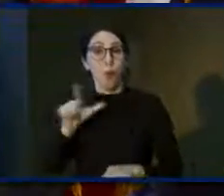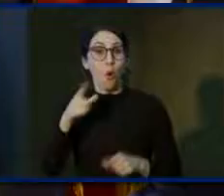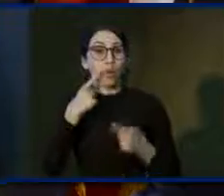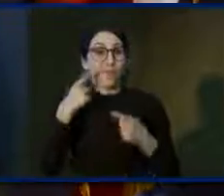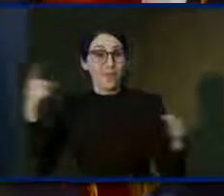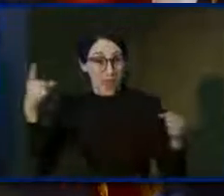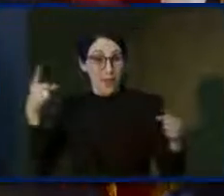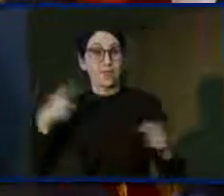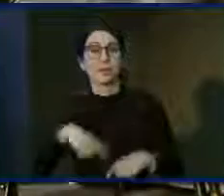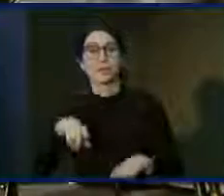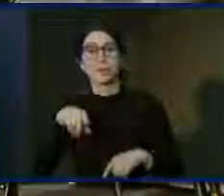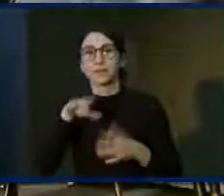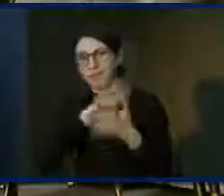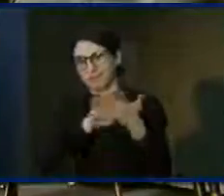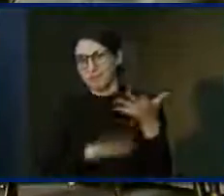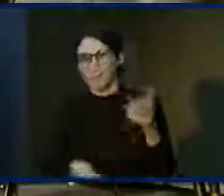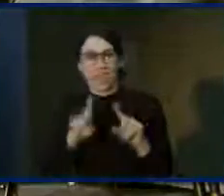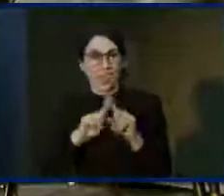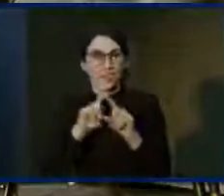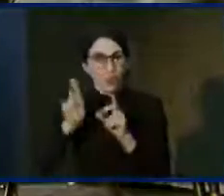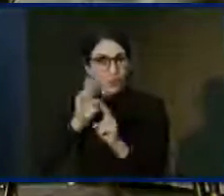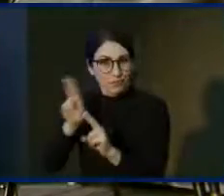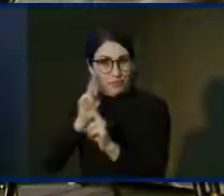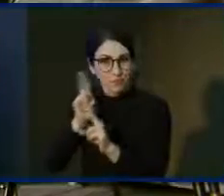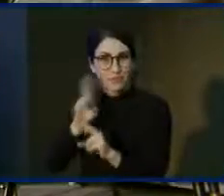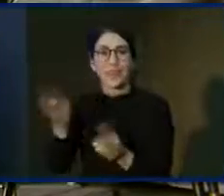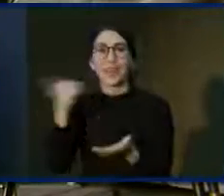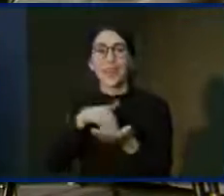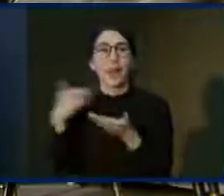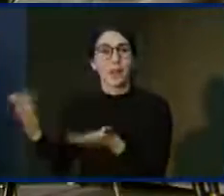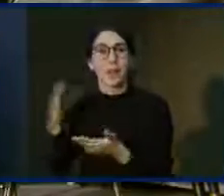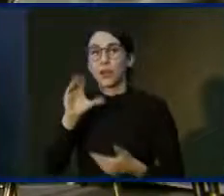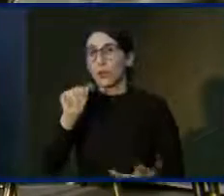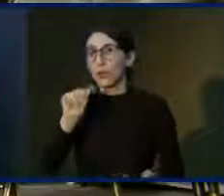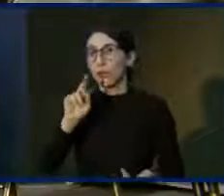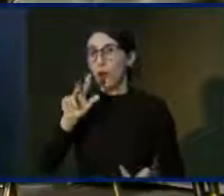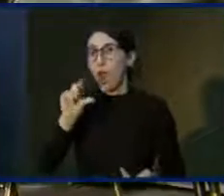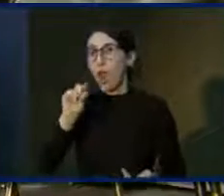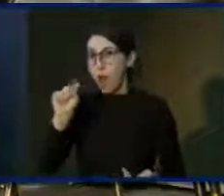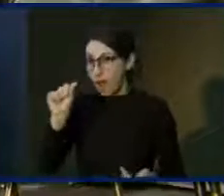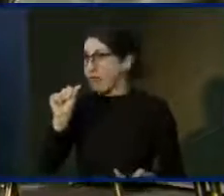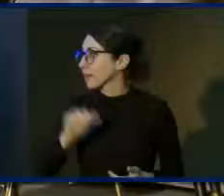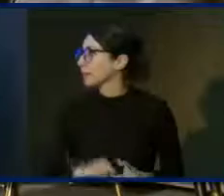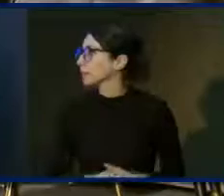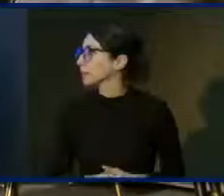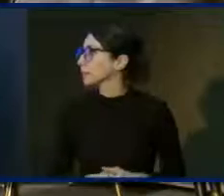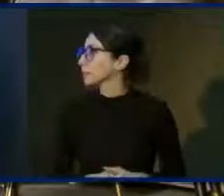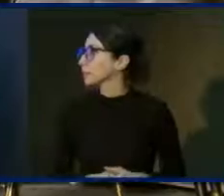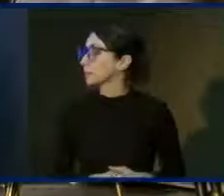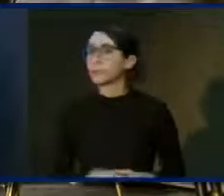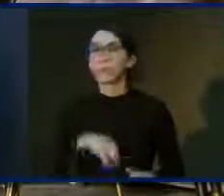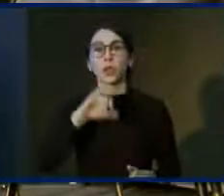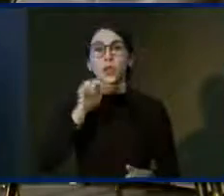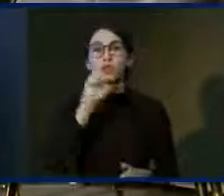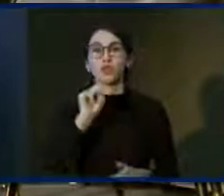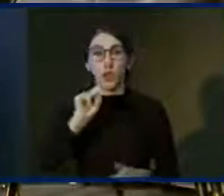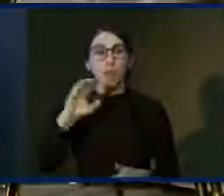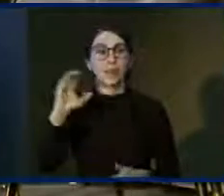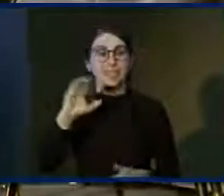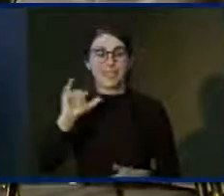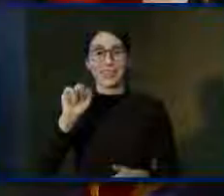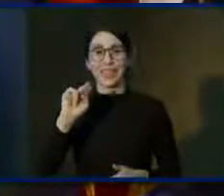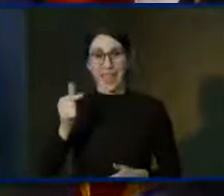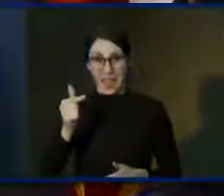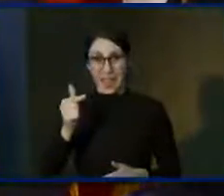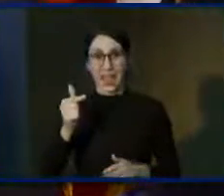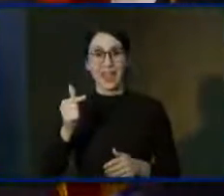let's welcome Carlotta LaNier. Bring up John C. Yang, President Executive Director of the Asian